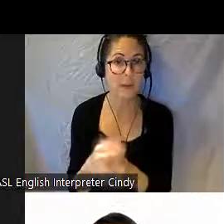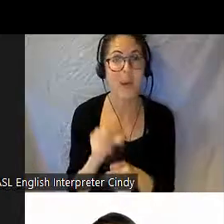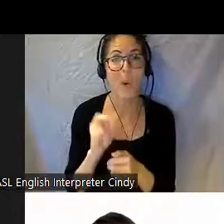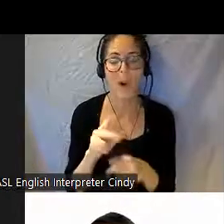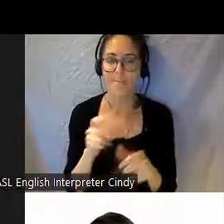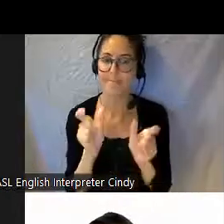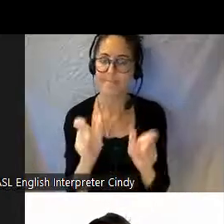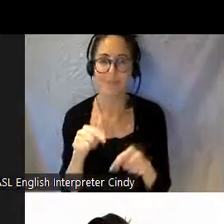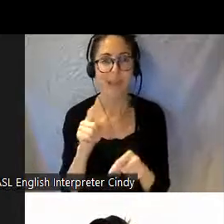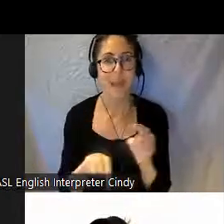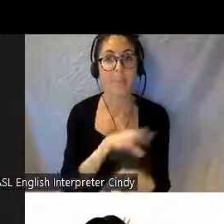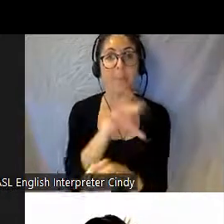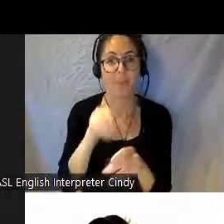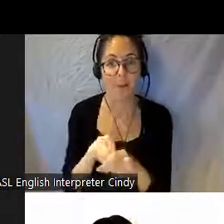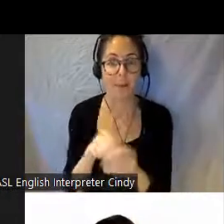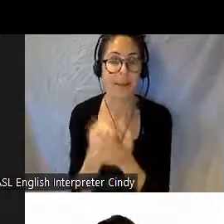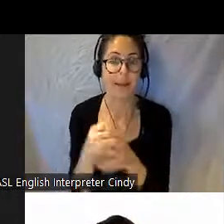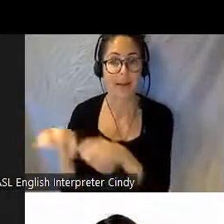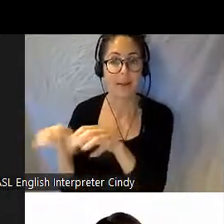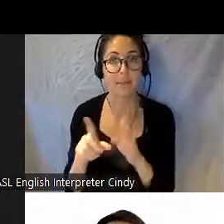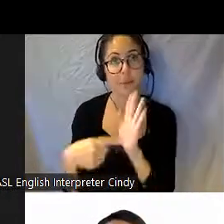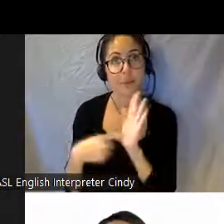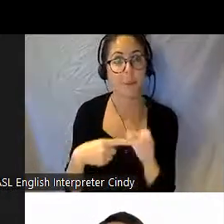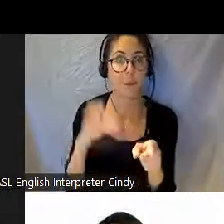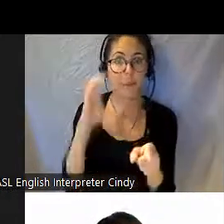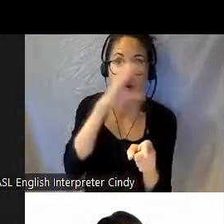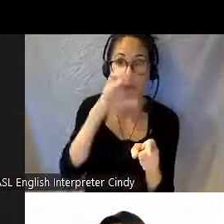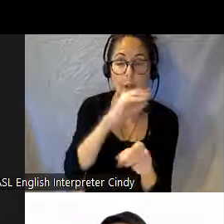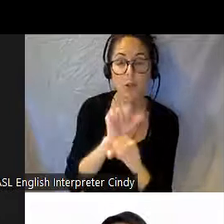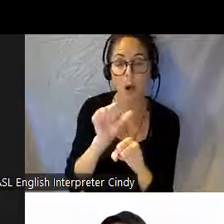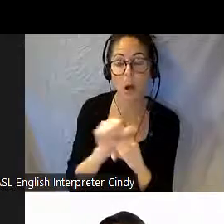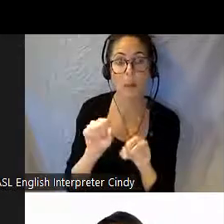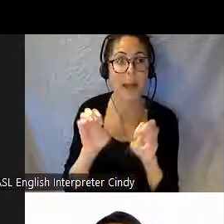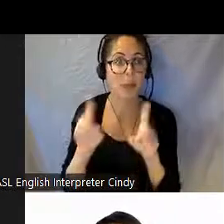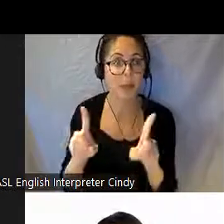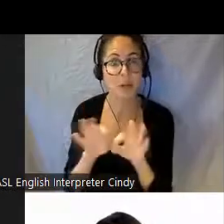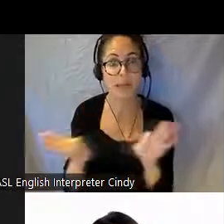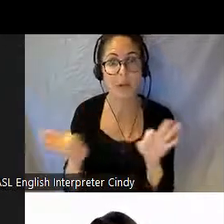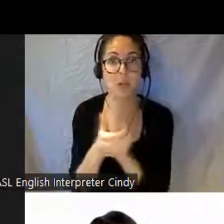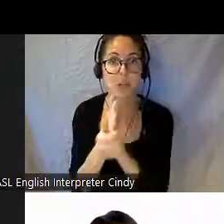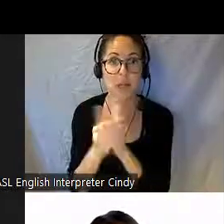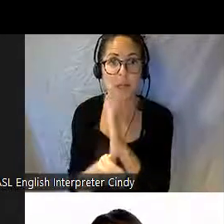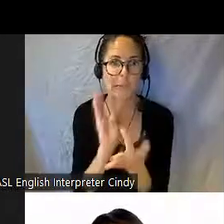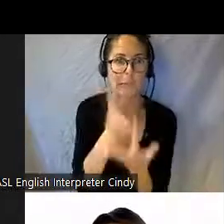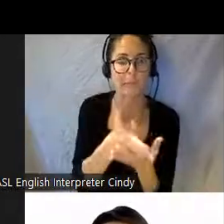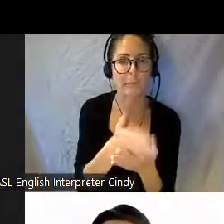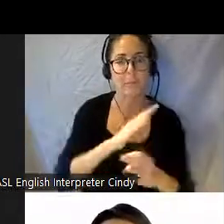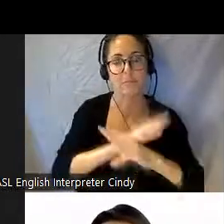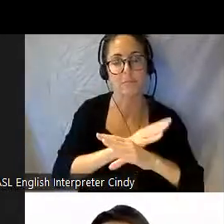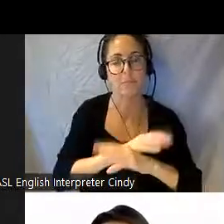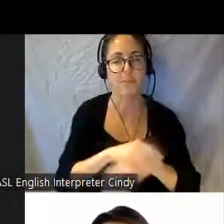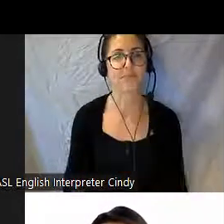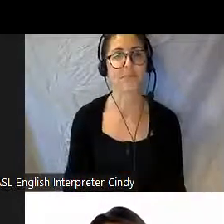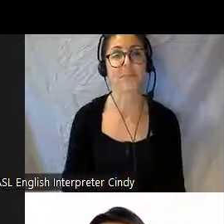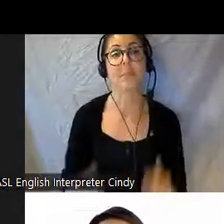exercise and engage in economic activities such as find a job or get education or language skills to be able to get a job. By